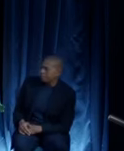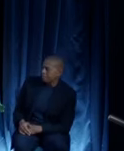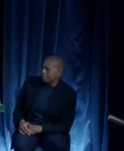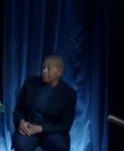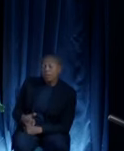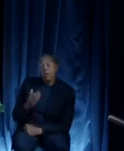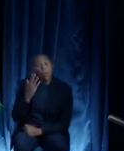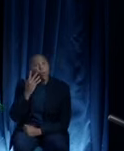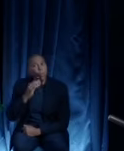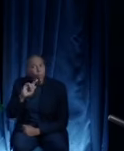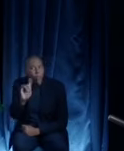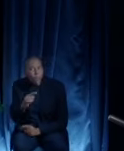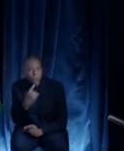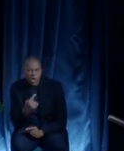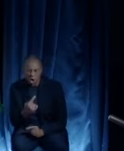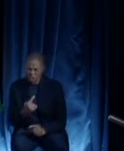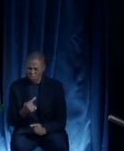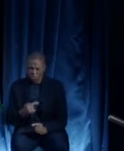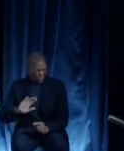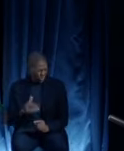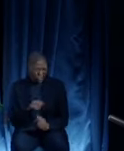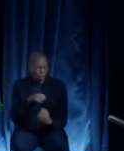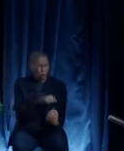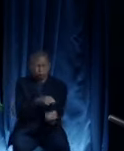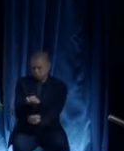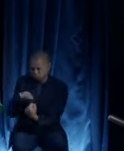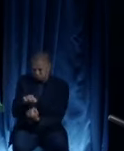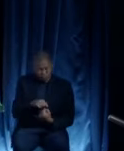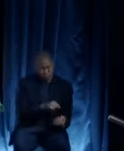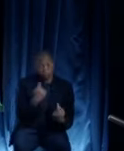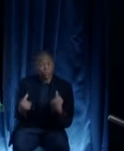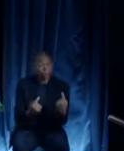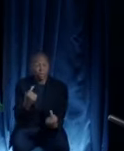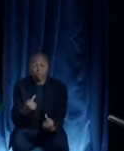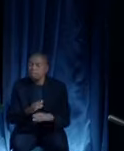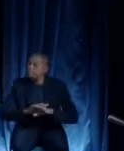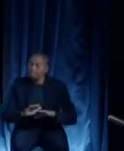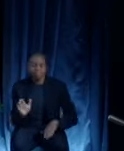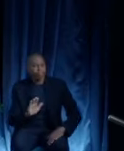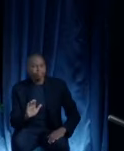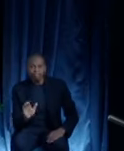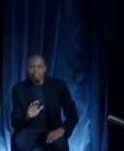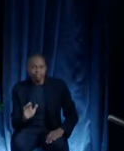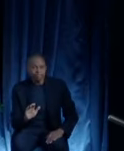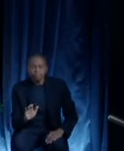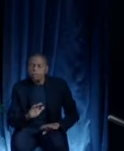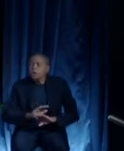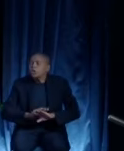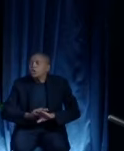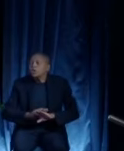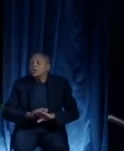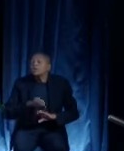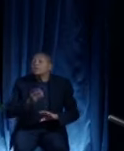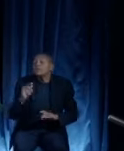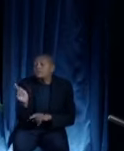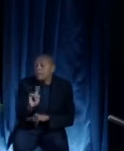innuendo-laden corruption about the court, they're not necessarily describing something that they know for fact